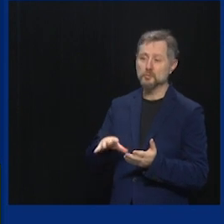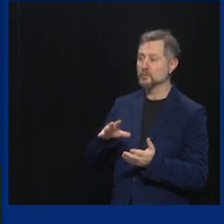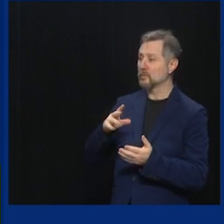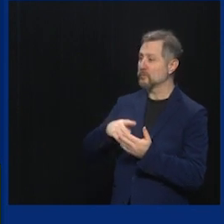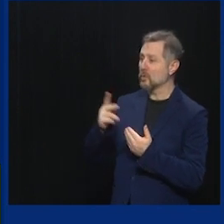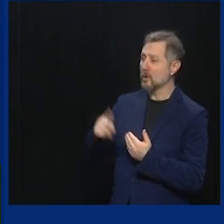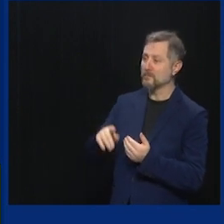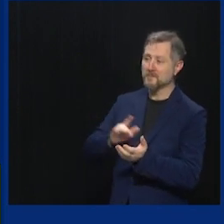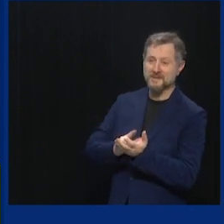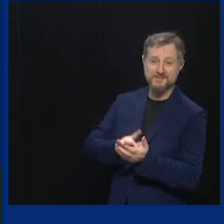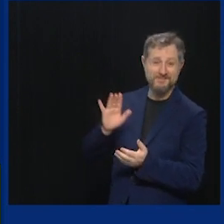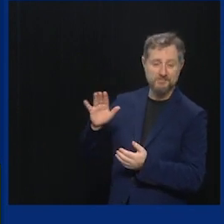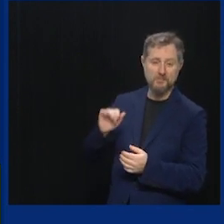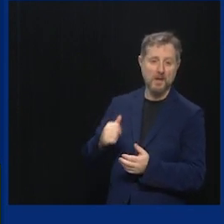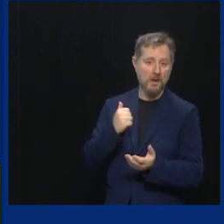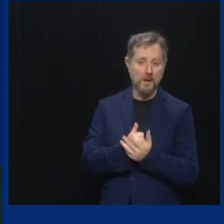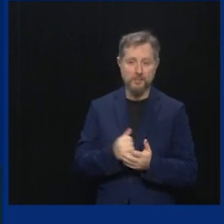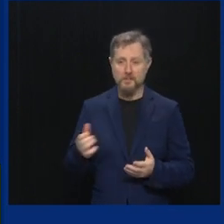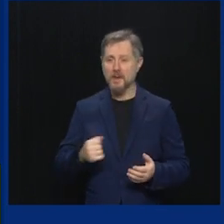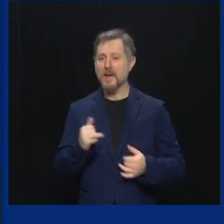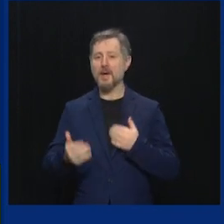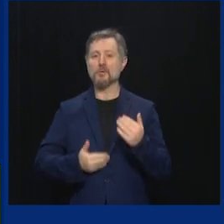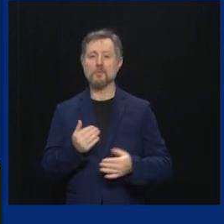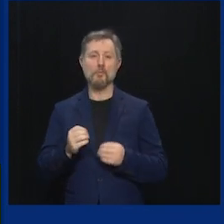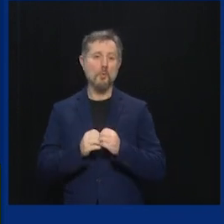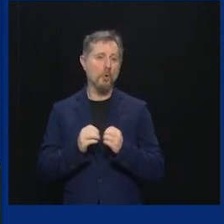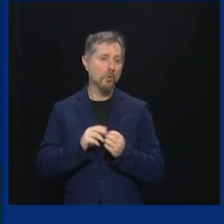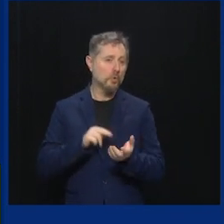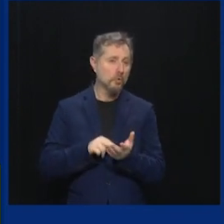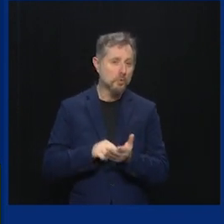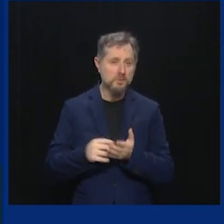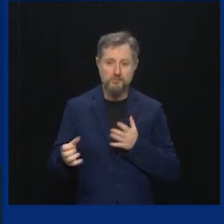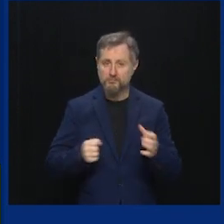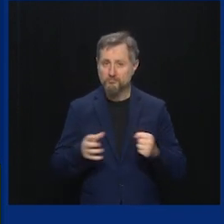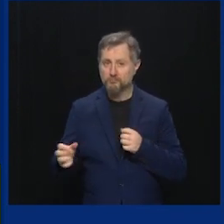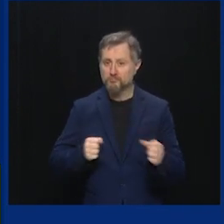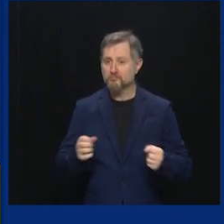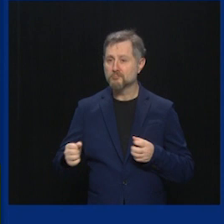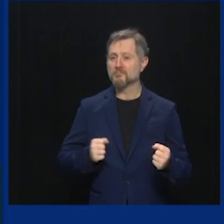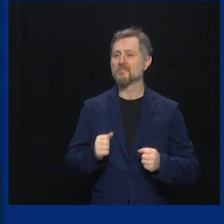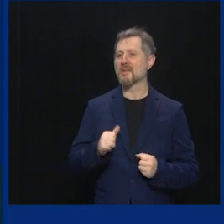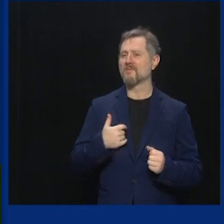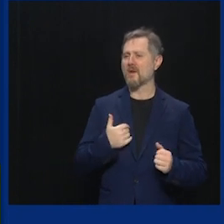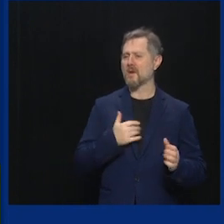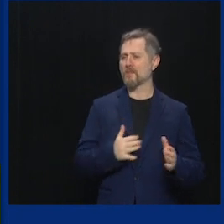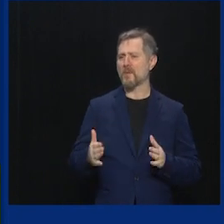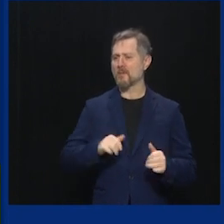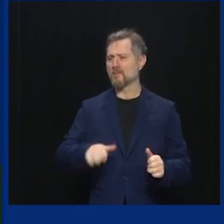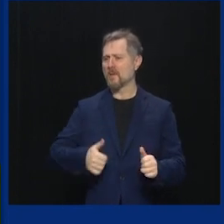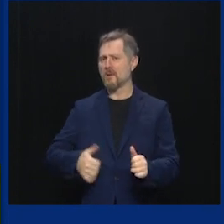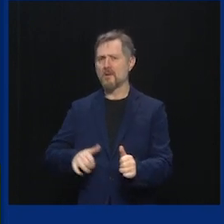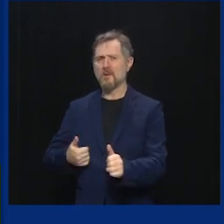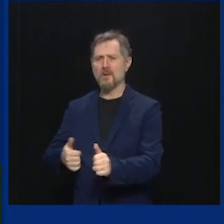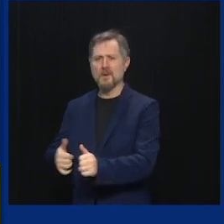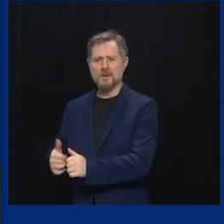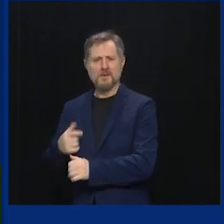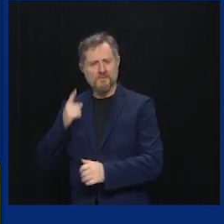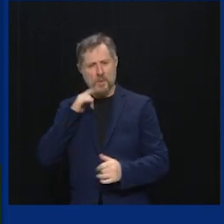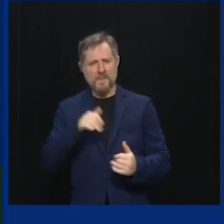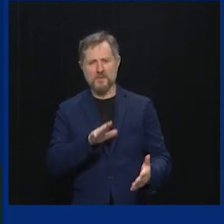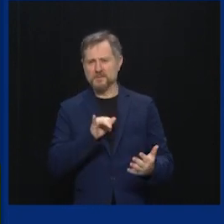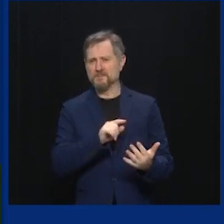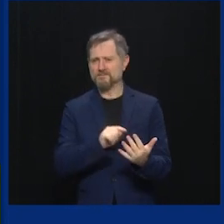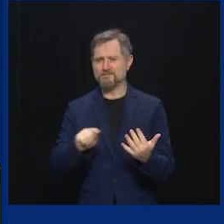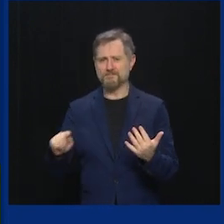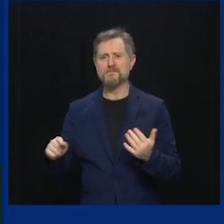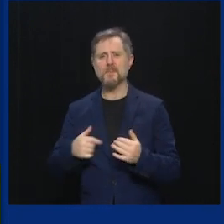how we get more nurses hired across the staffing services. So we have a whole broad-based approach to this, but working to increase the